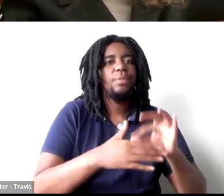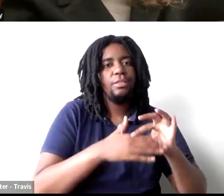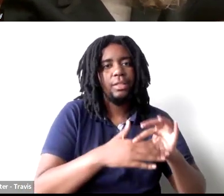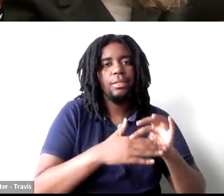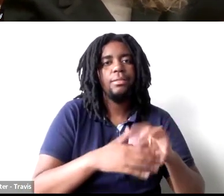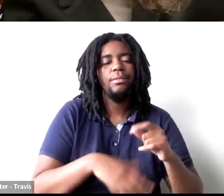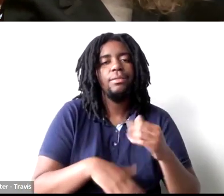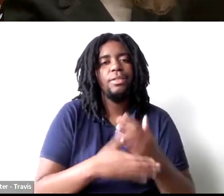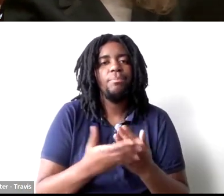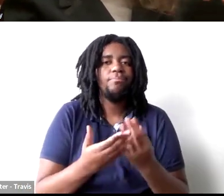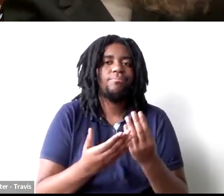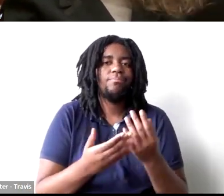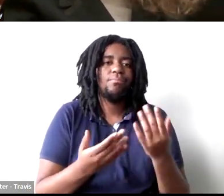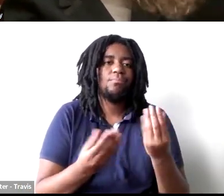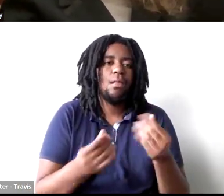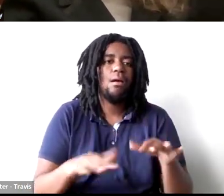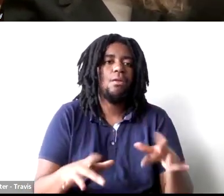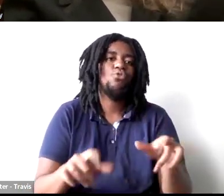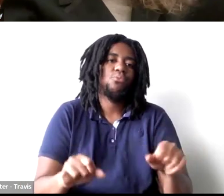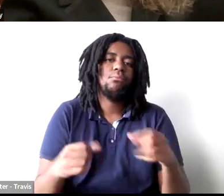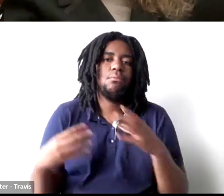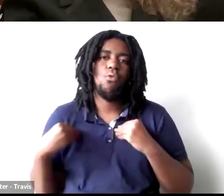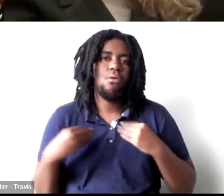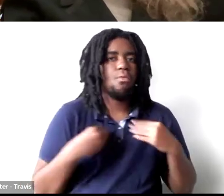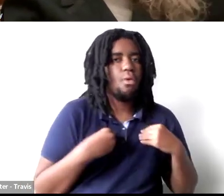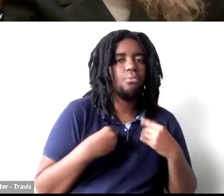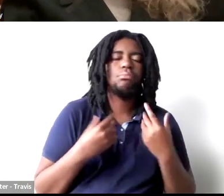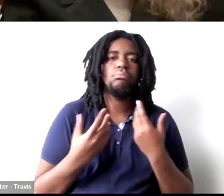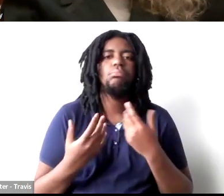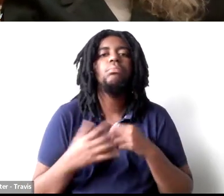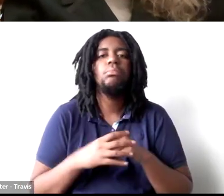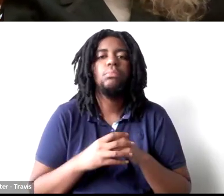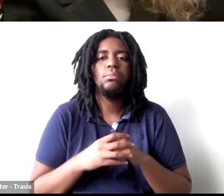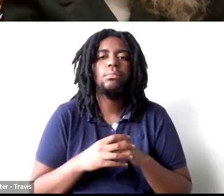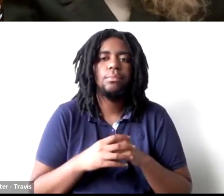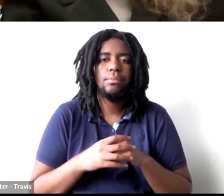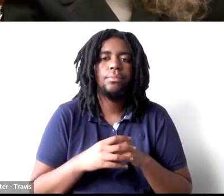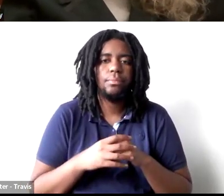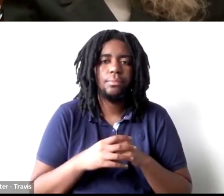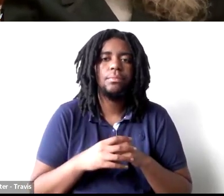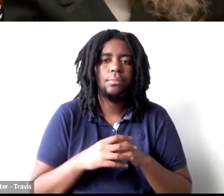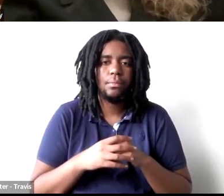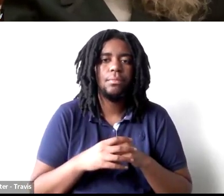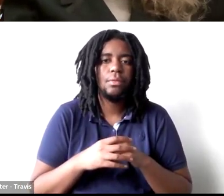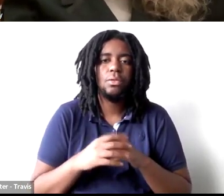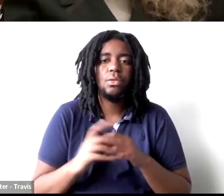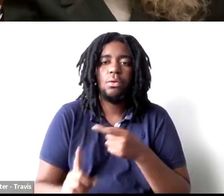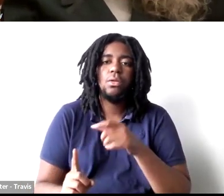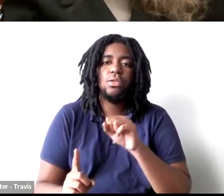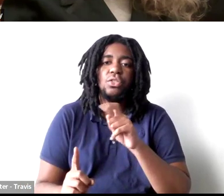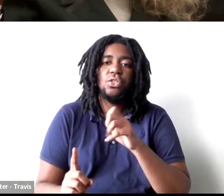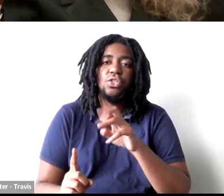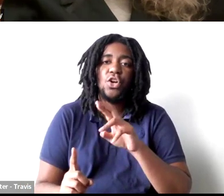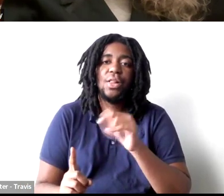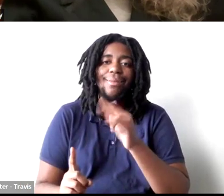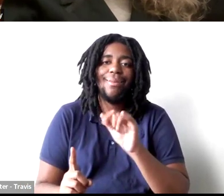he owned. So I think both may be true. You know, he may have ended up, the Sterling Alley house may have been a clapboard house,